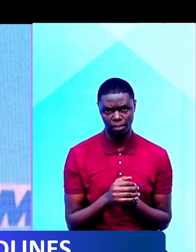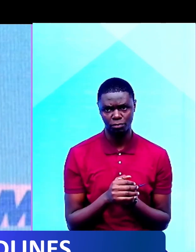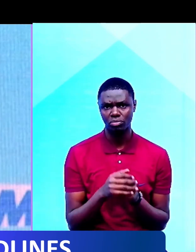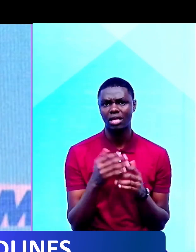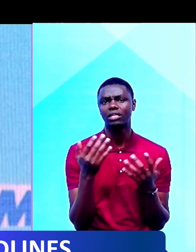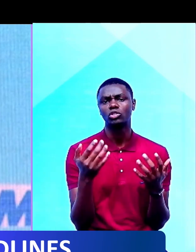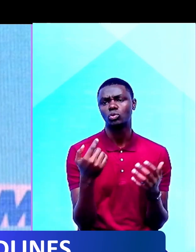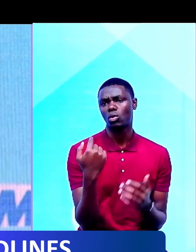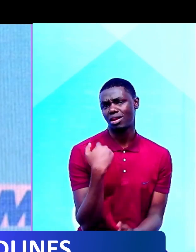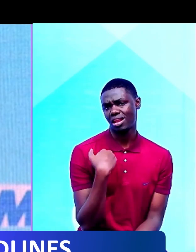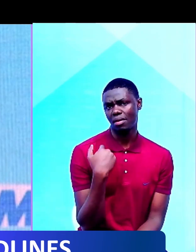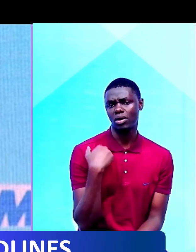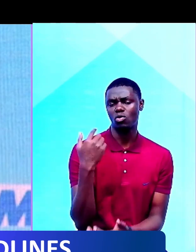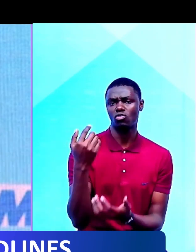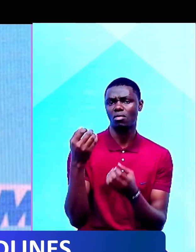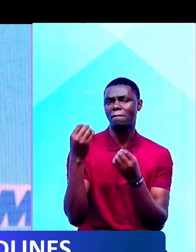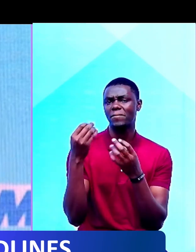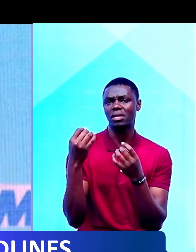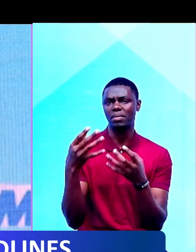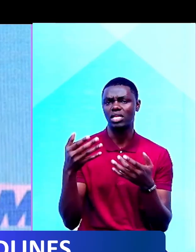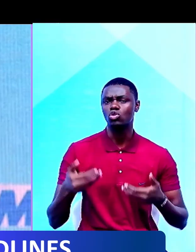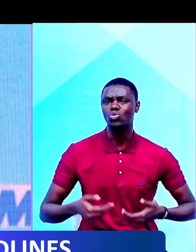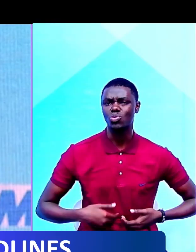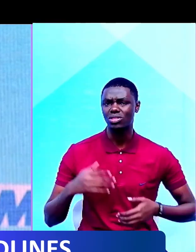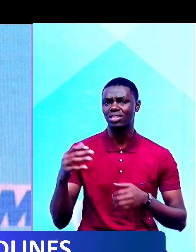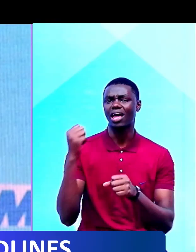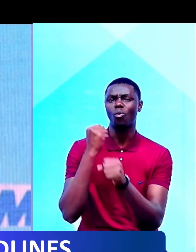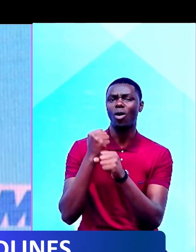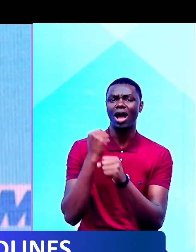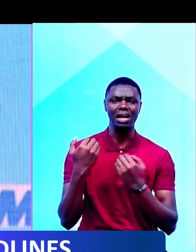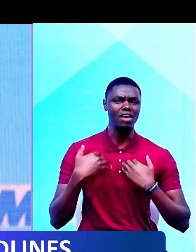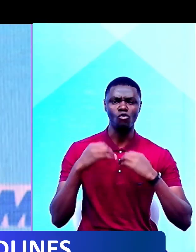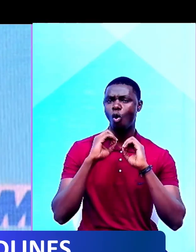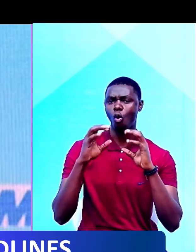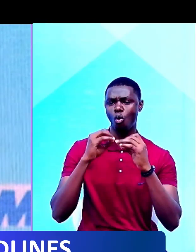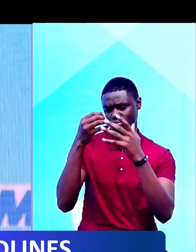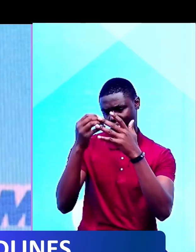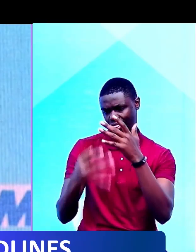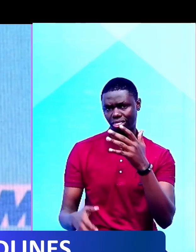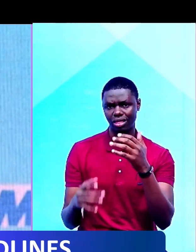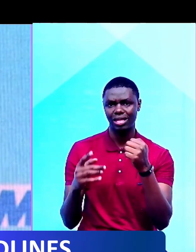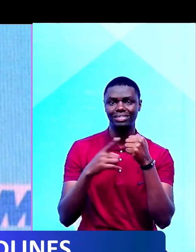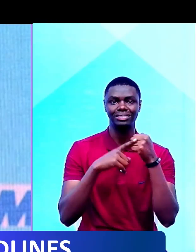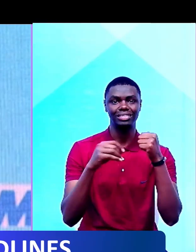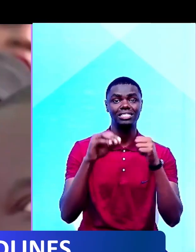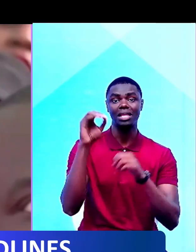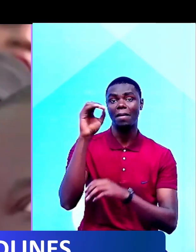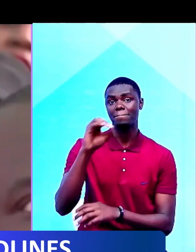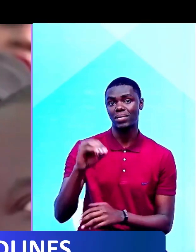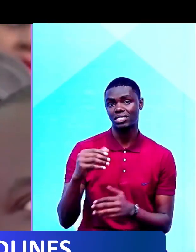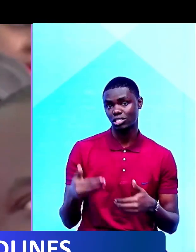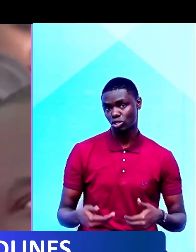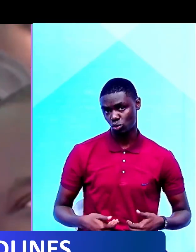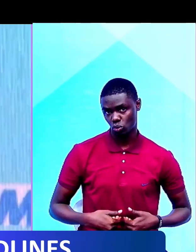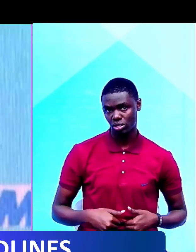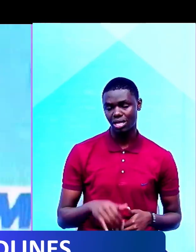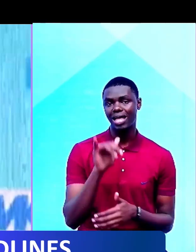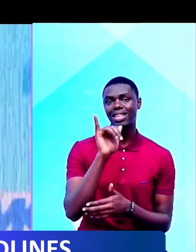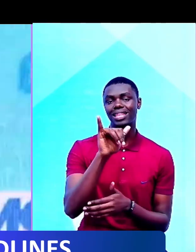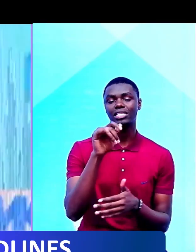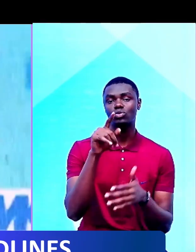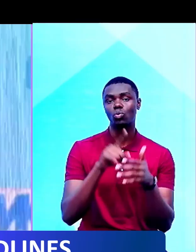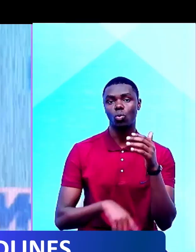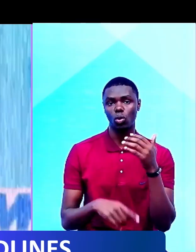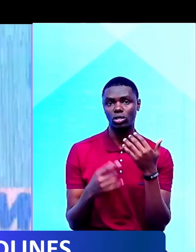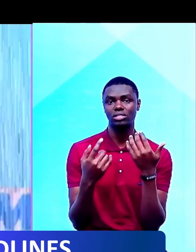of unemployed people we have, over 60% are youth. And this is what